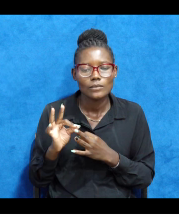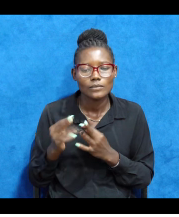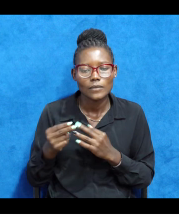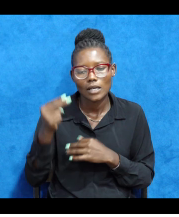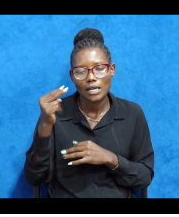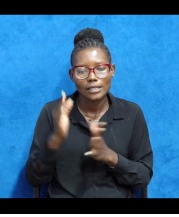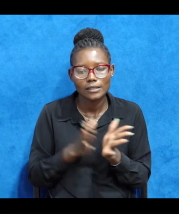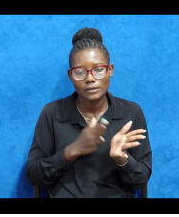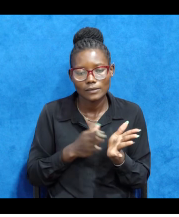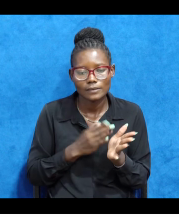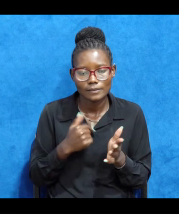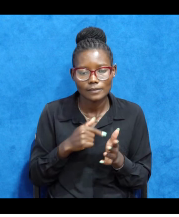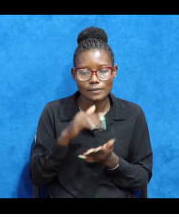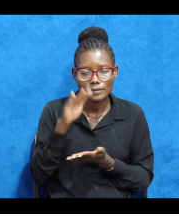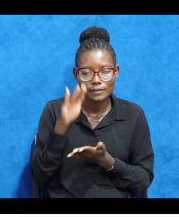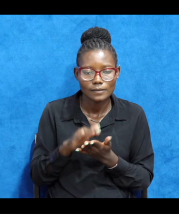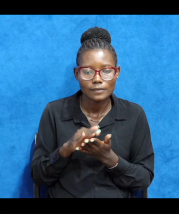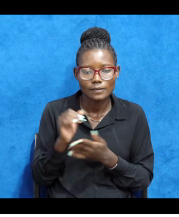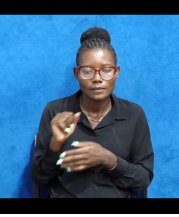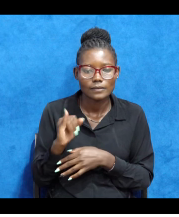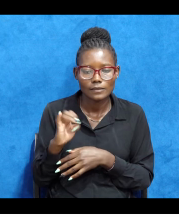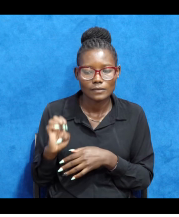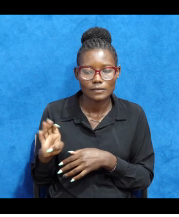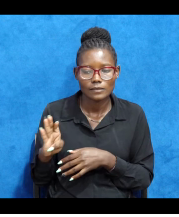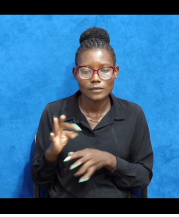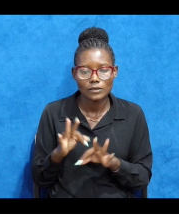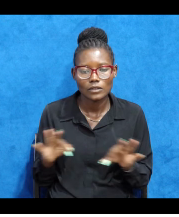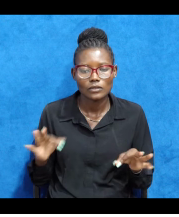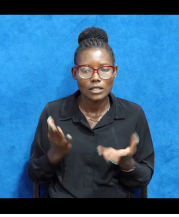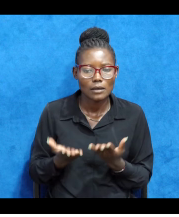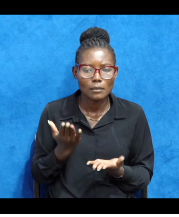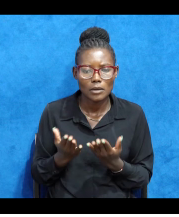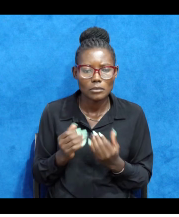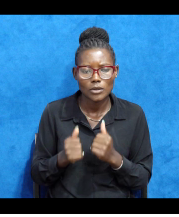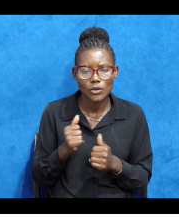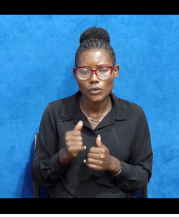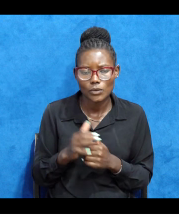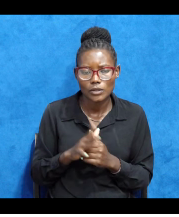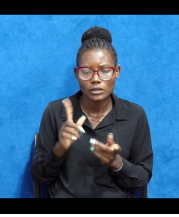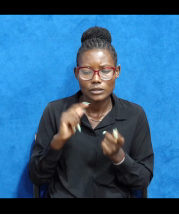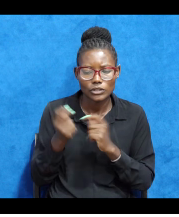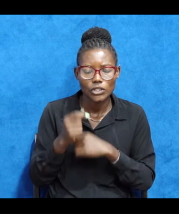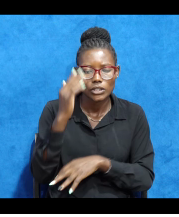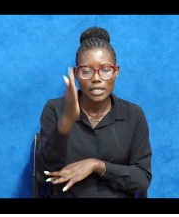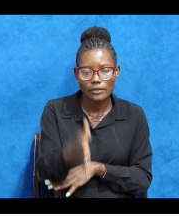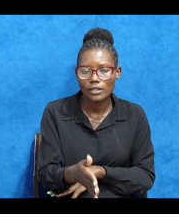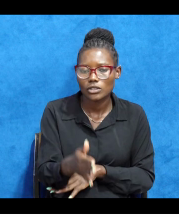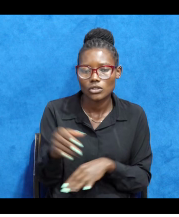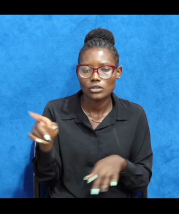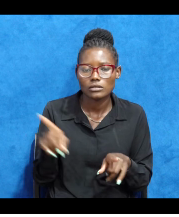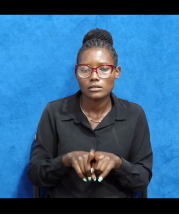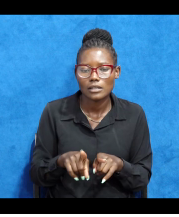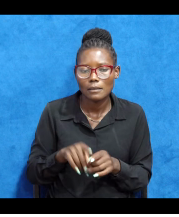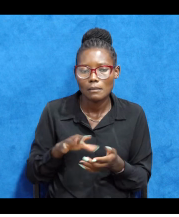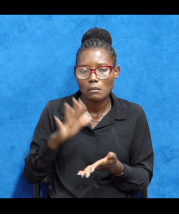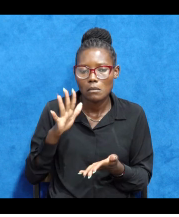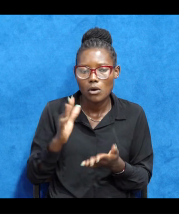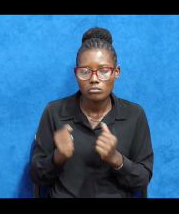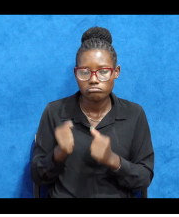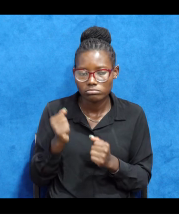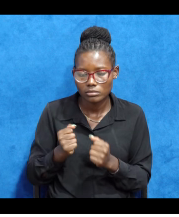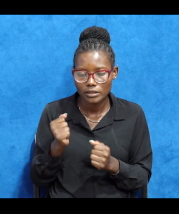to develop speed in their sprints. So if they are able to run down the ball, or if they have the ball, we should see them getting greater acceleration and hitting